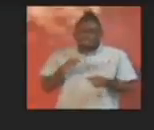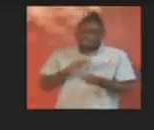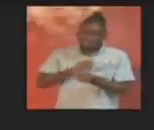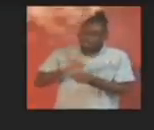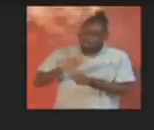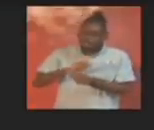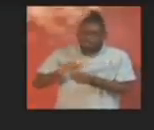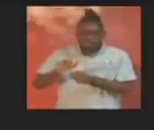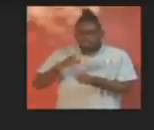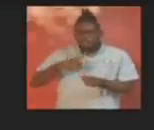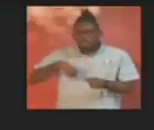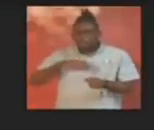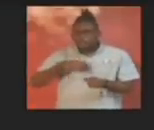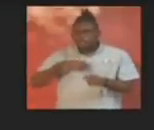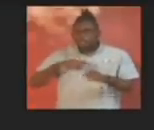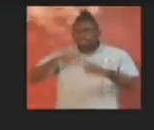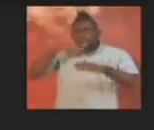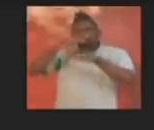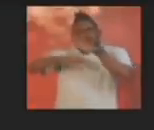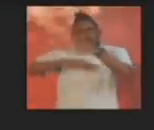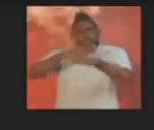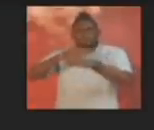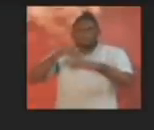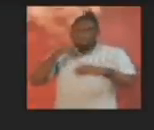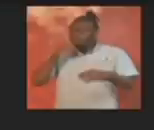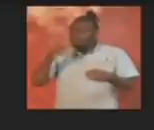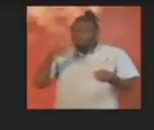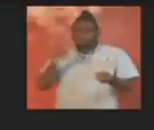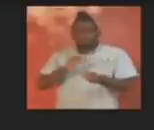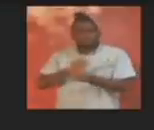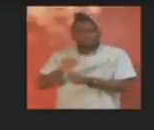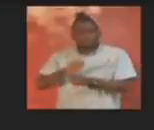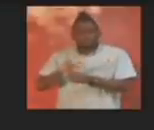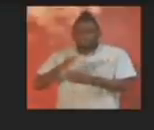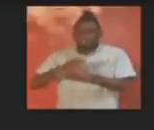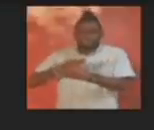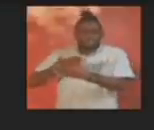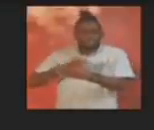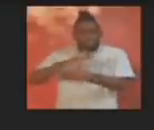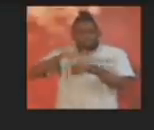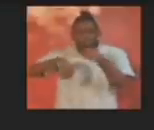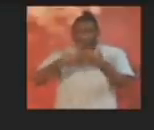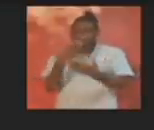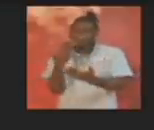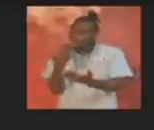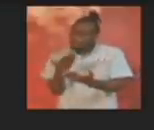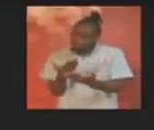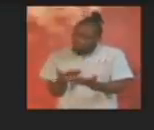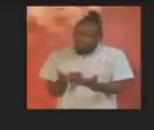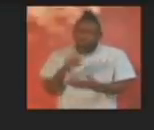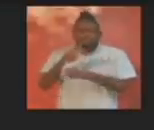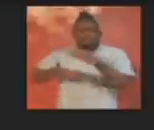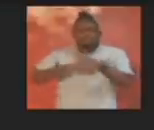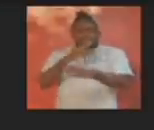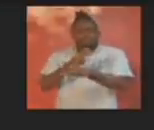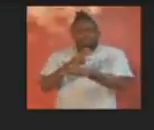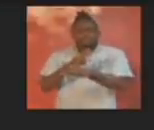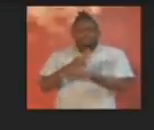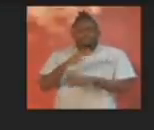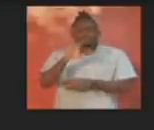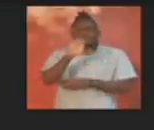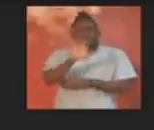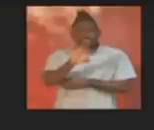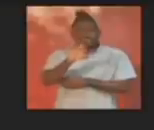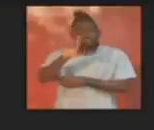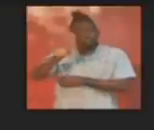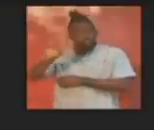I mean globally, we don't have enough doses. Look at the problem that happened in the EU. So how do